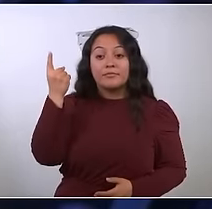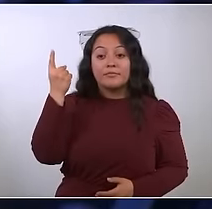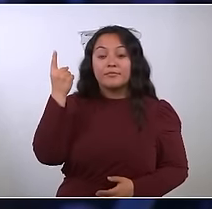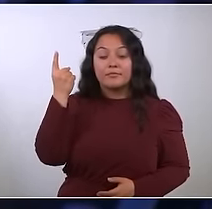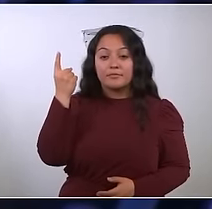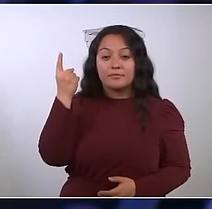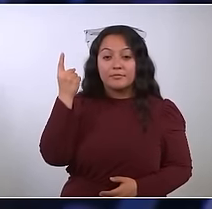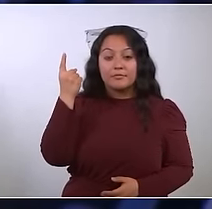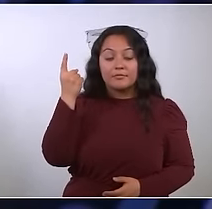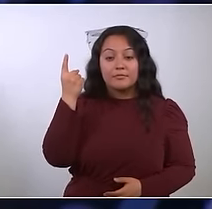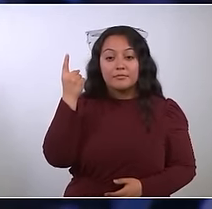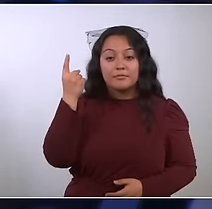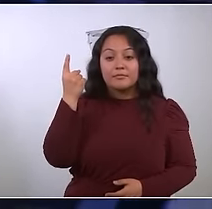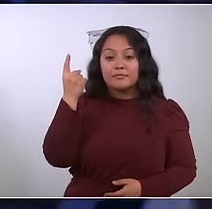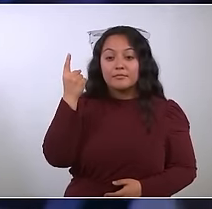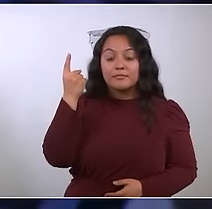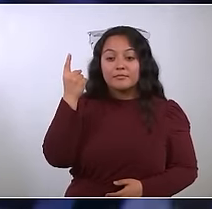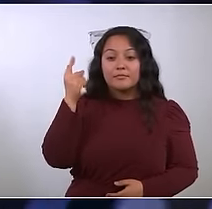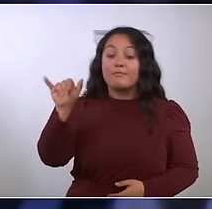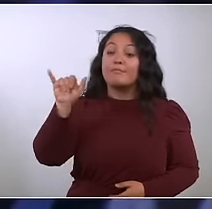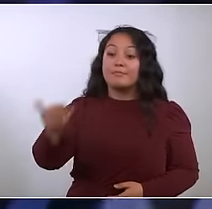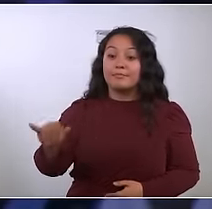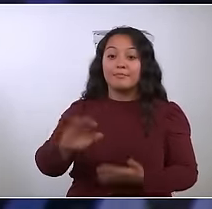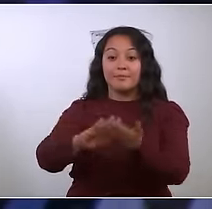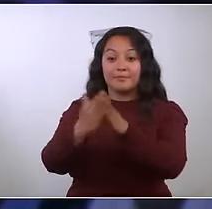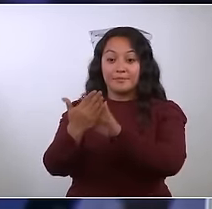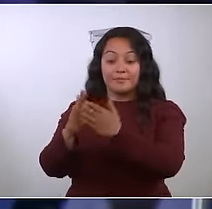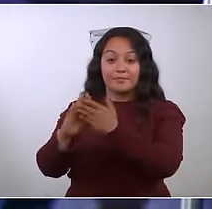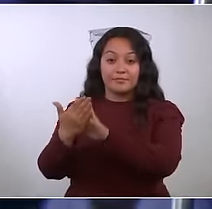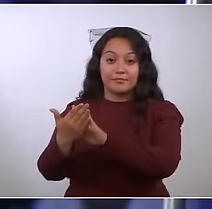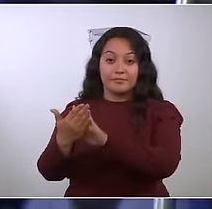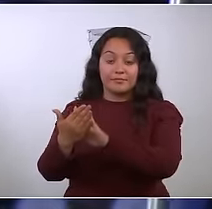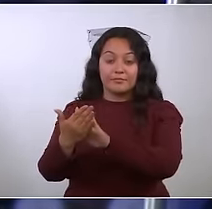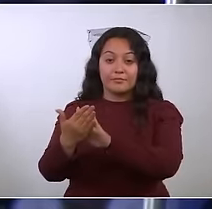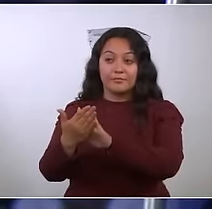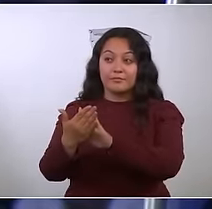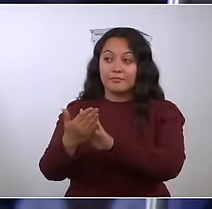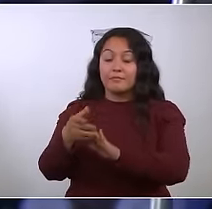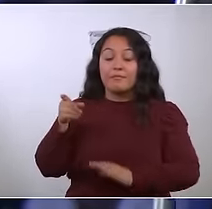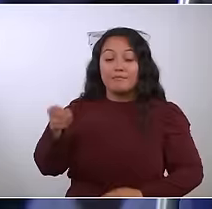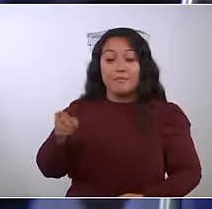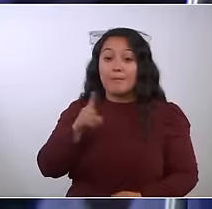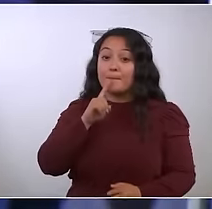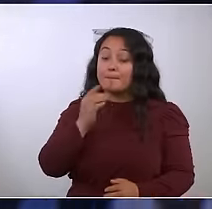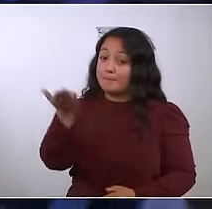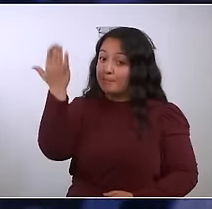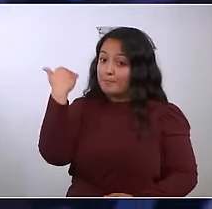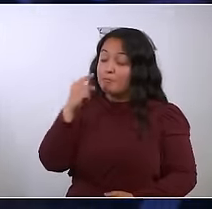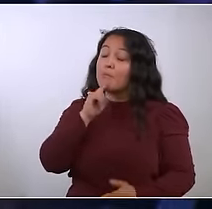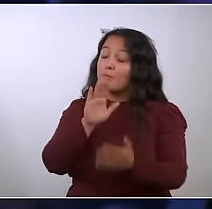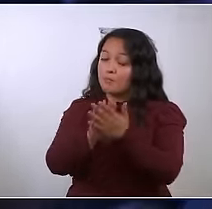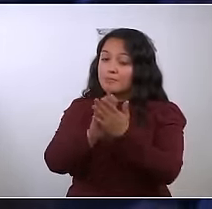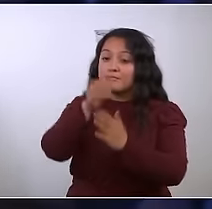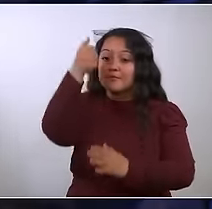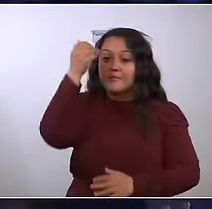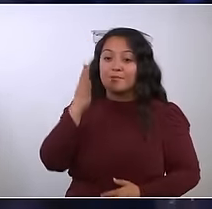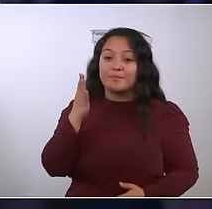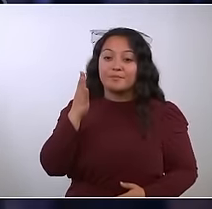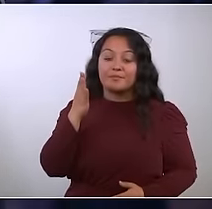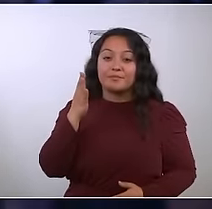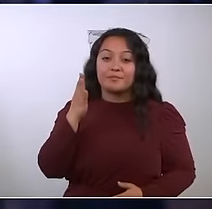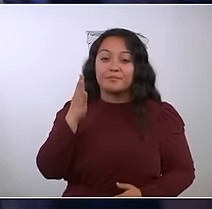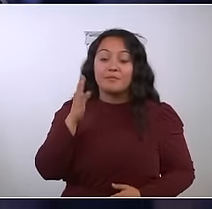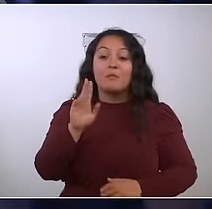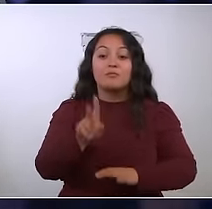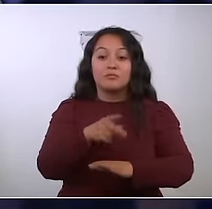understood. Nehemías entendía. That in that city. Que en esa ciudad. At one point they praised God. En un momento alababan a Dios. That's why the